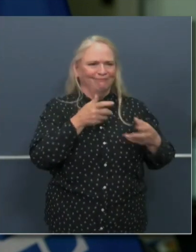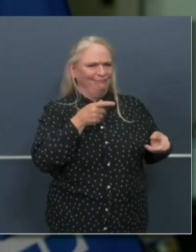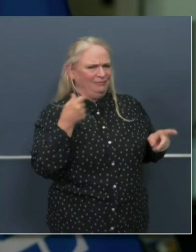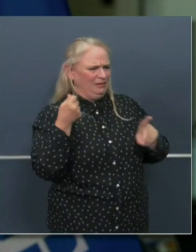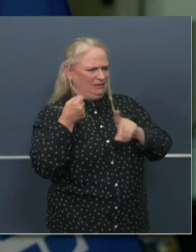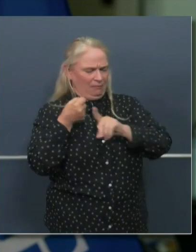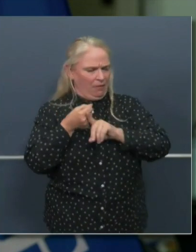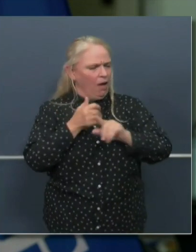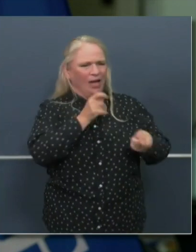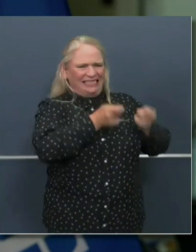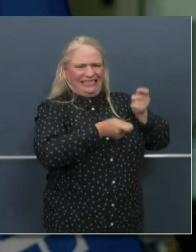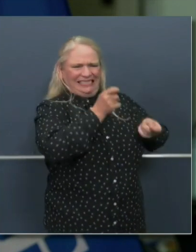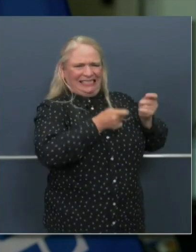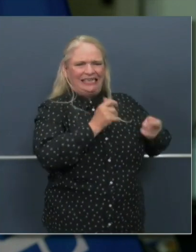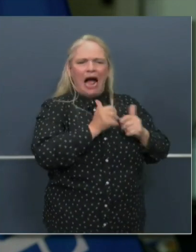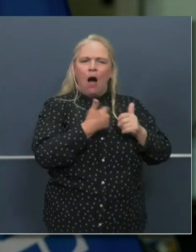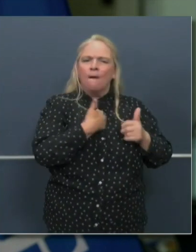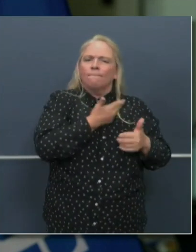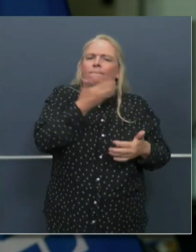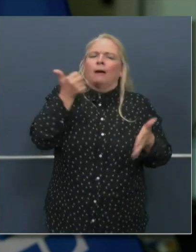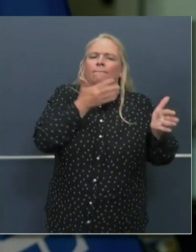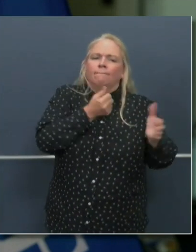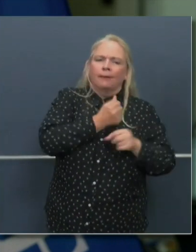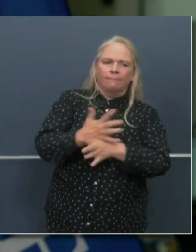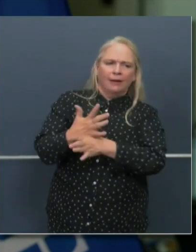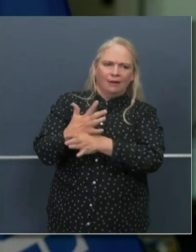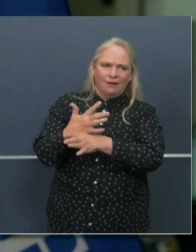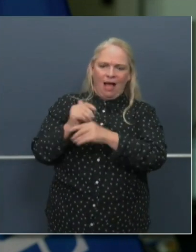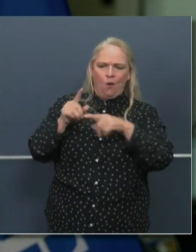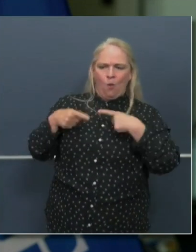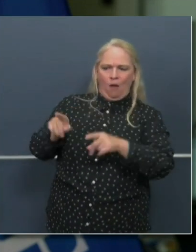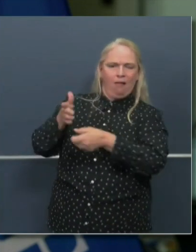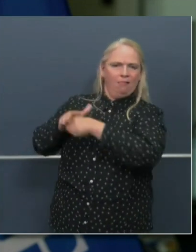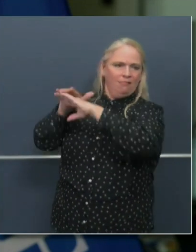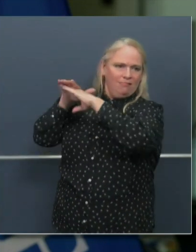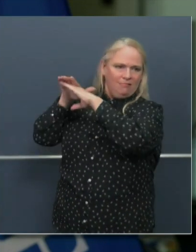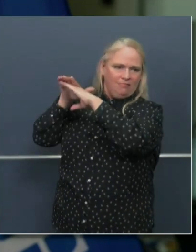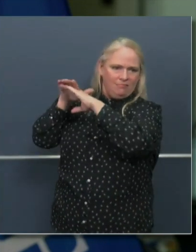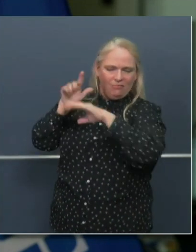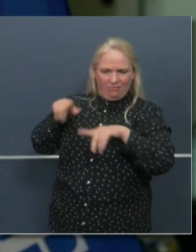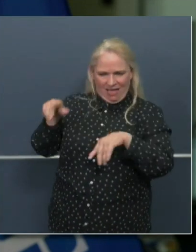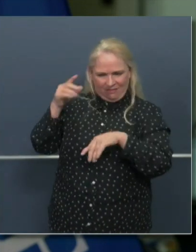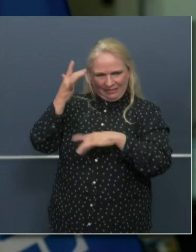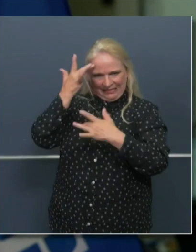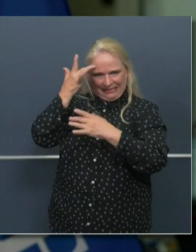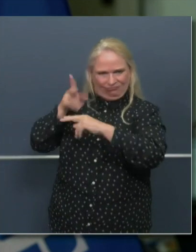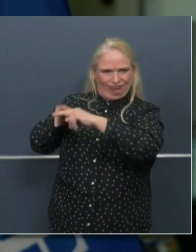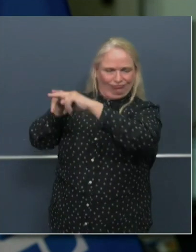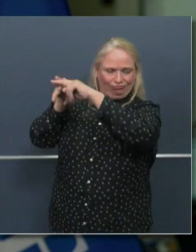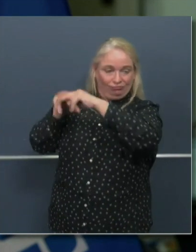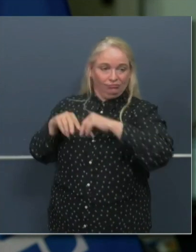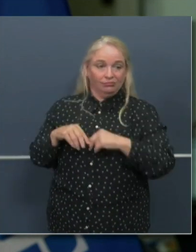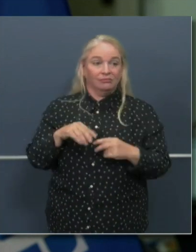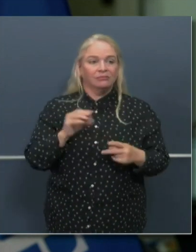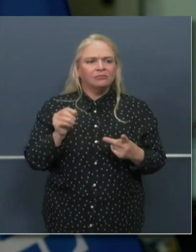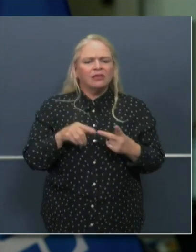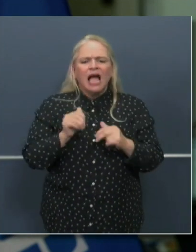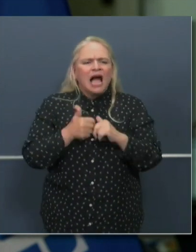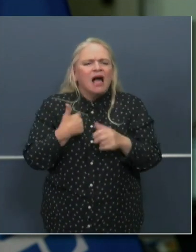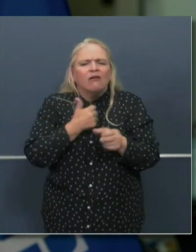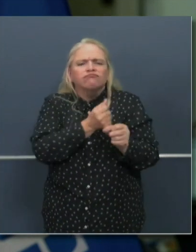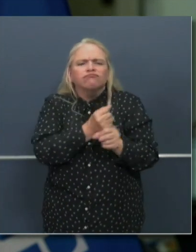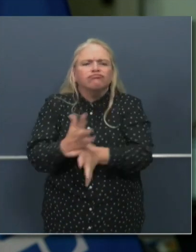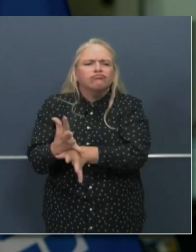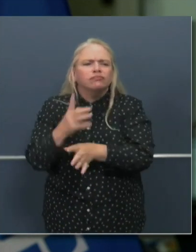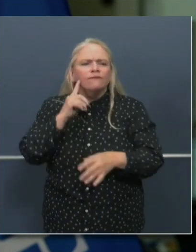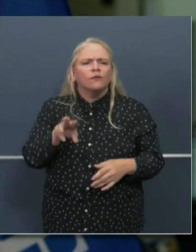prepare differently as we're seeing numbers begin to climb again. In terms of preparing and being ready